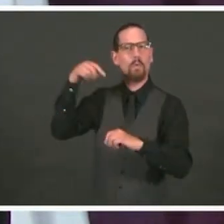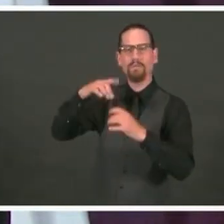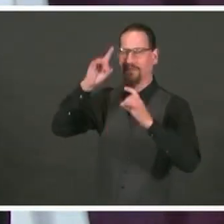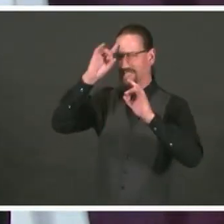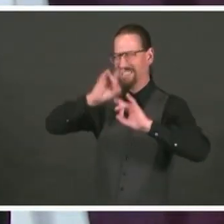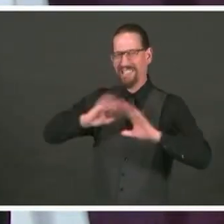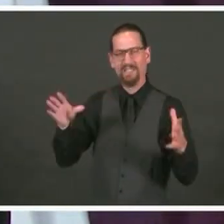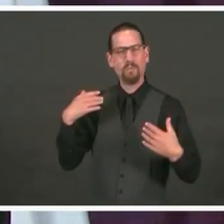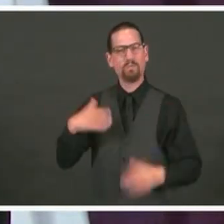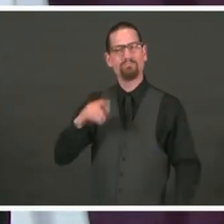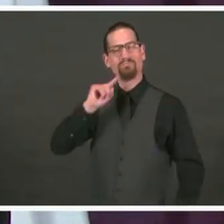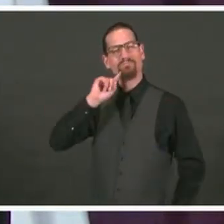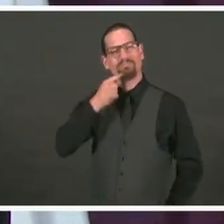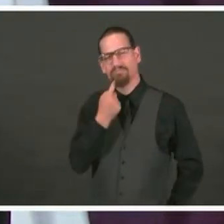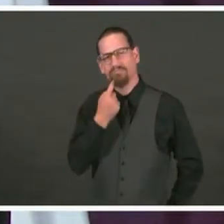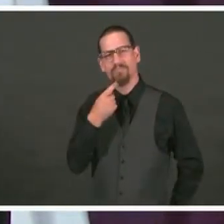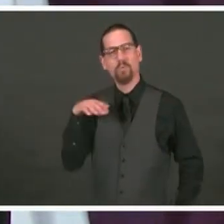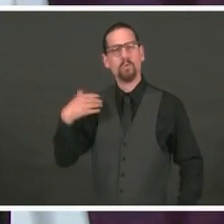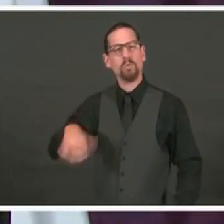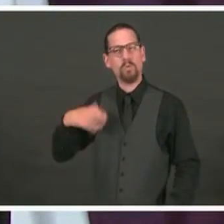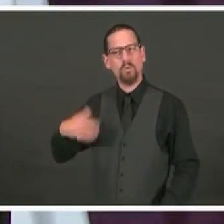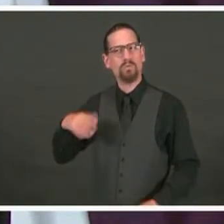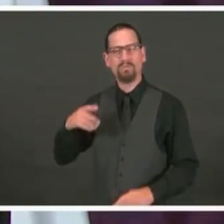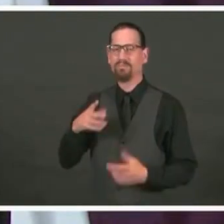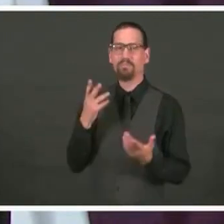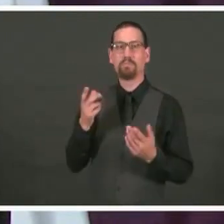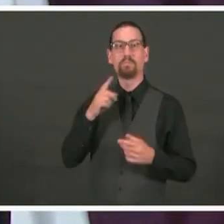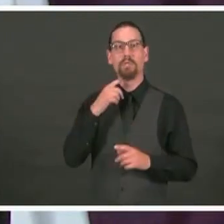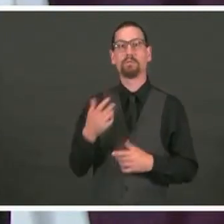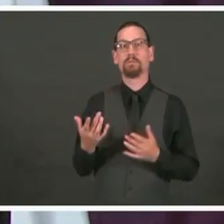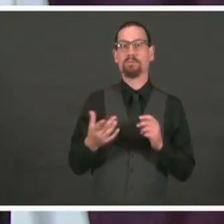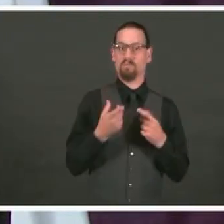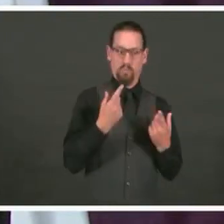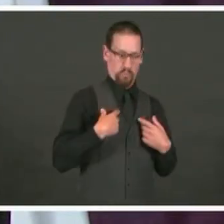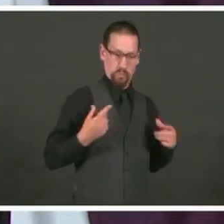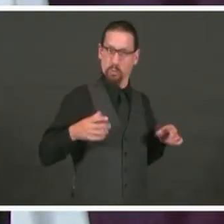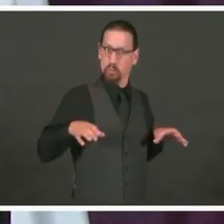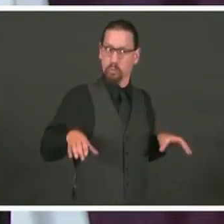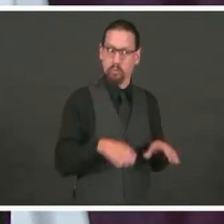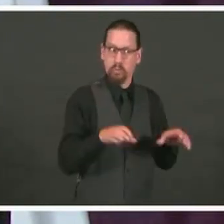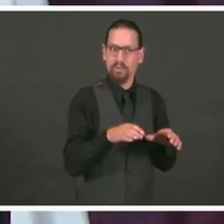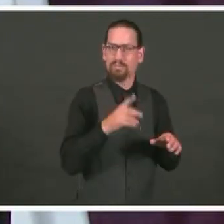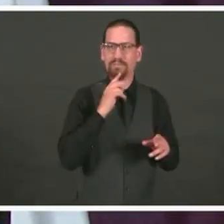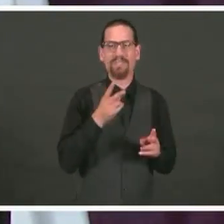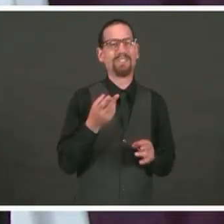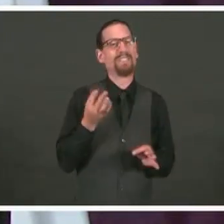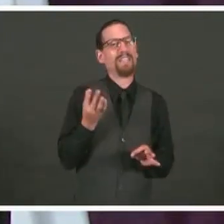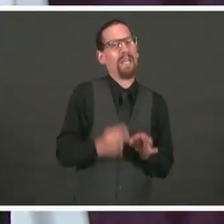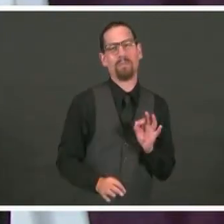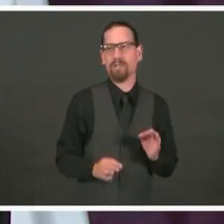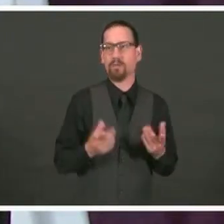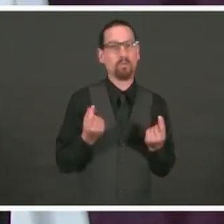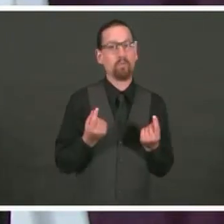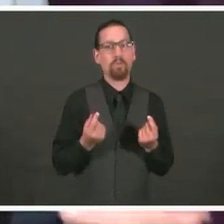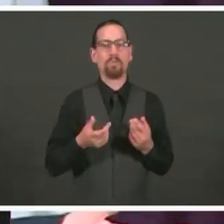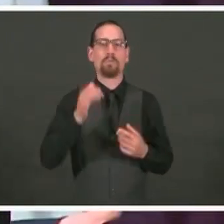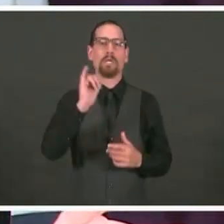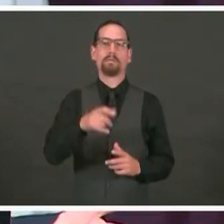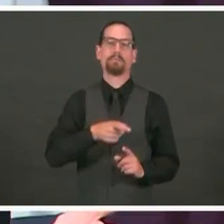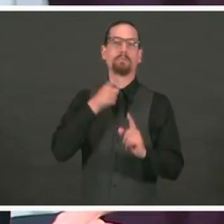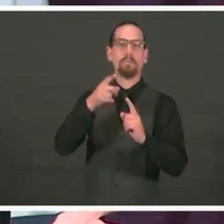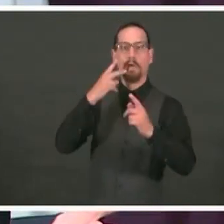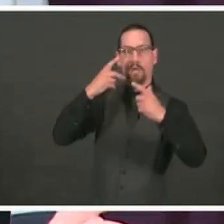technology and such, it's actually pretty simple. Stay out of big groups, stay home if you're sick, keep a